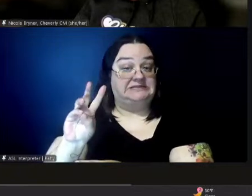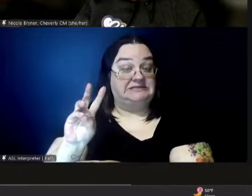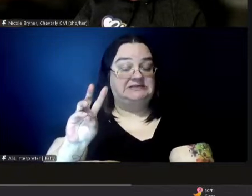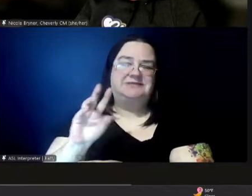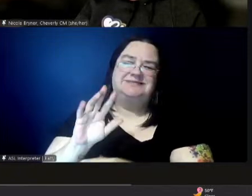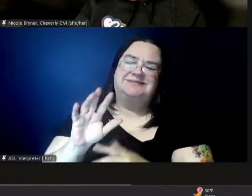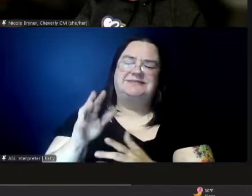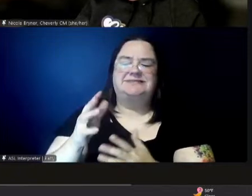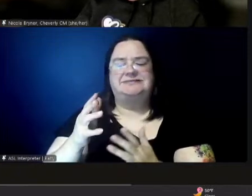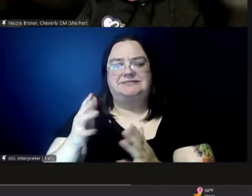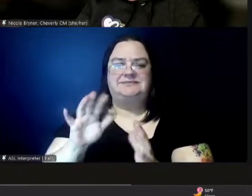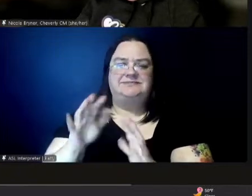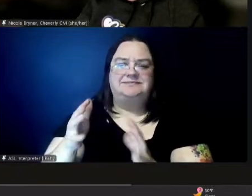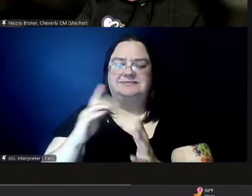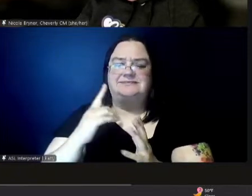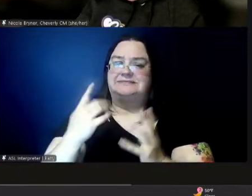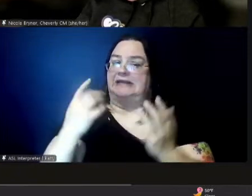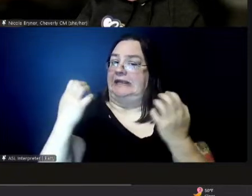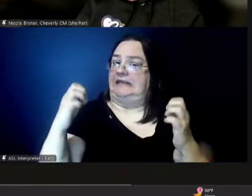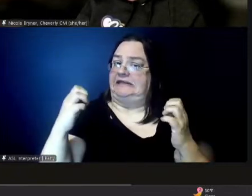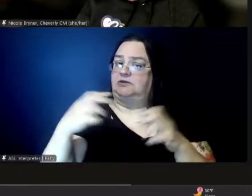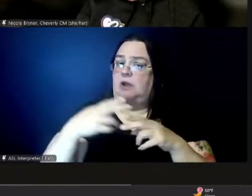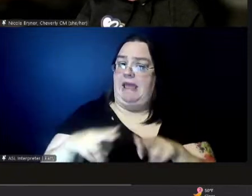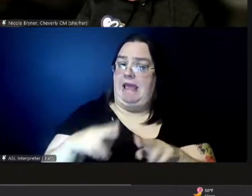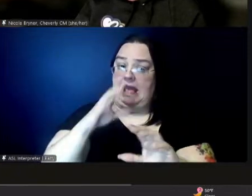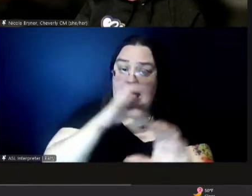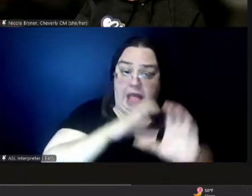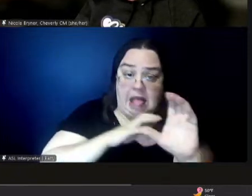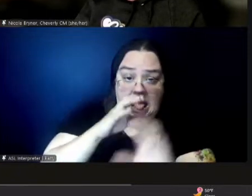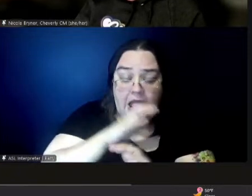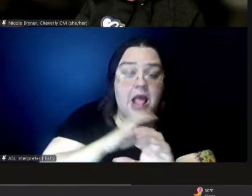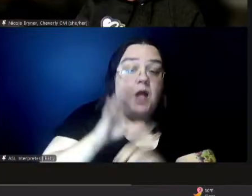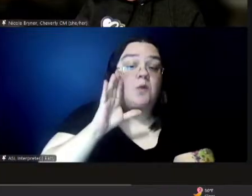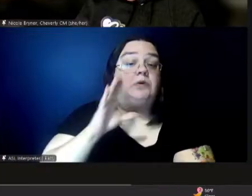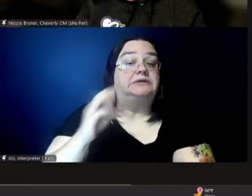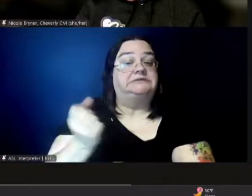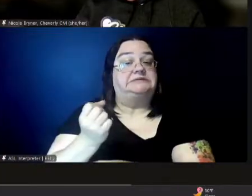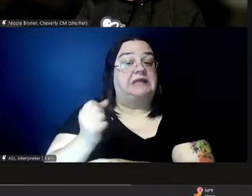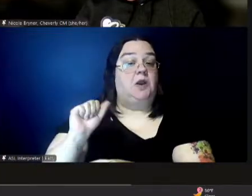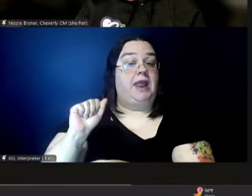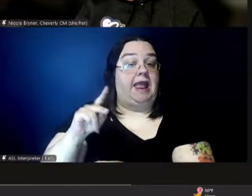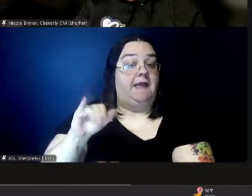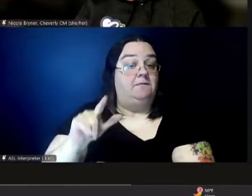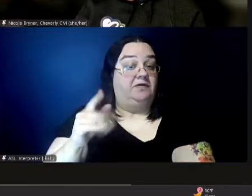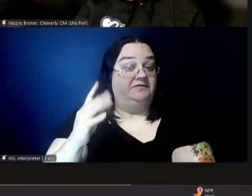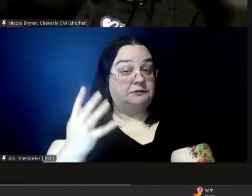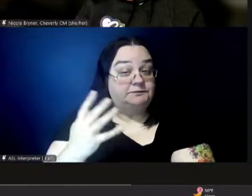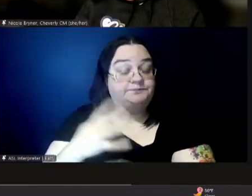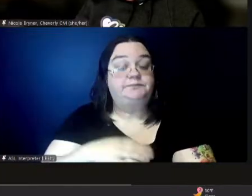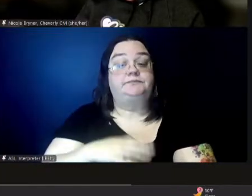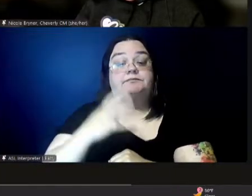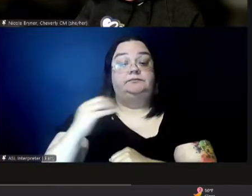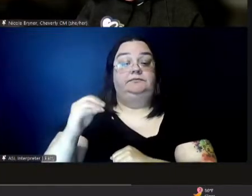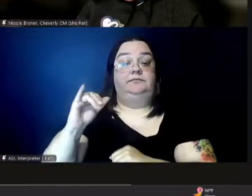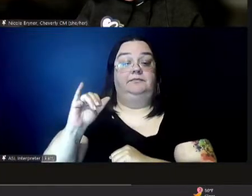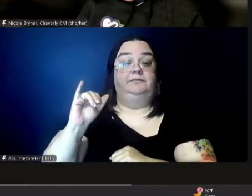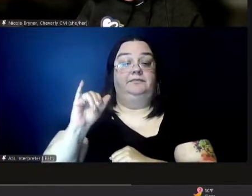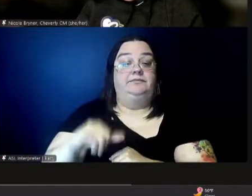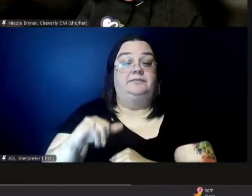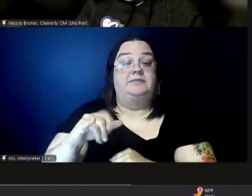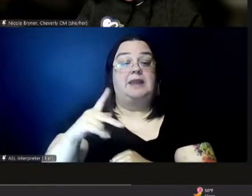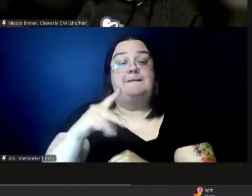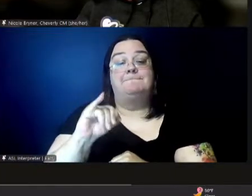Tentatively, the Easter egg hunt will be Saturday, April 4th. And the pickleball scholarship tournament